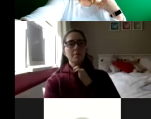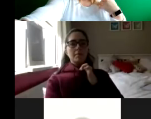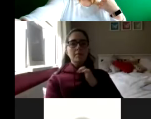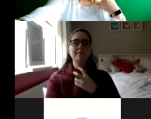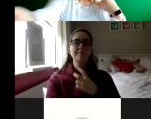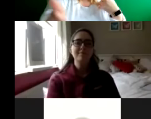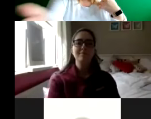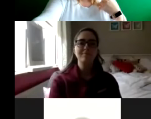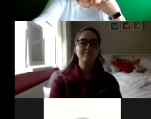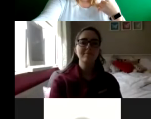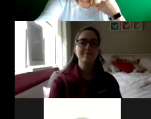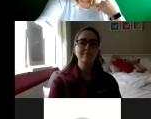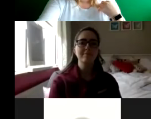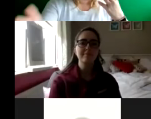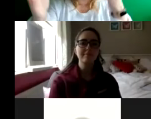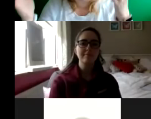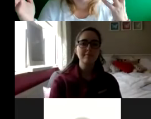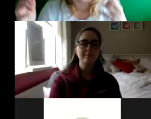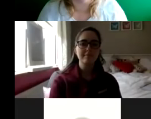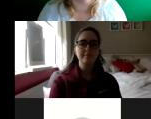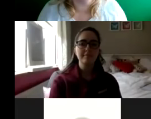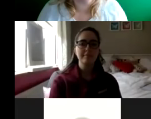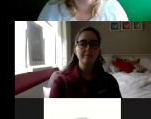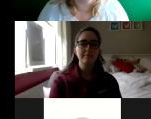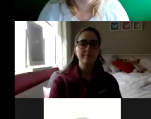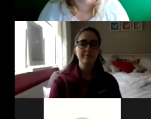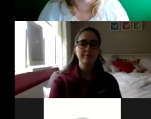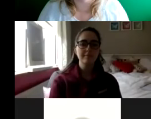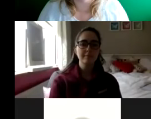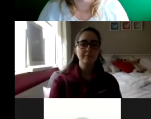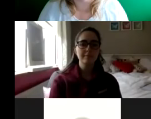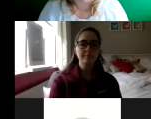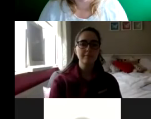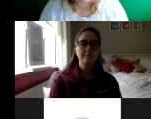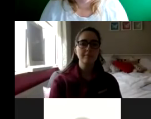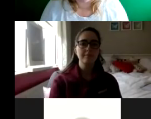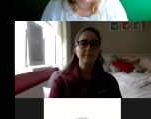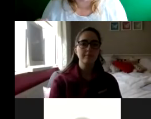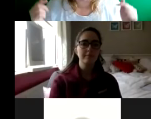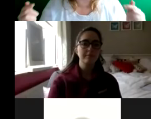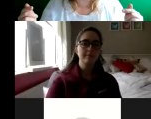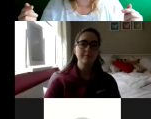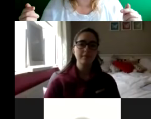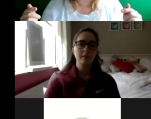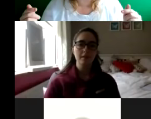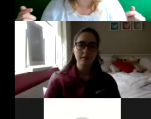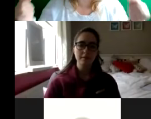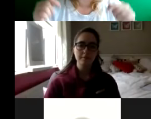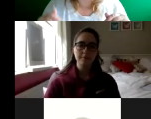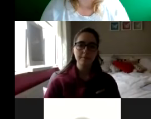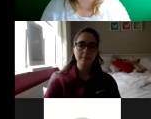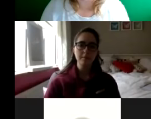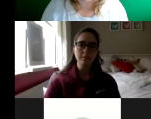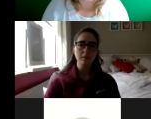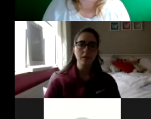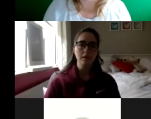is behind you, but you don't know that they're behind you, all of that stuff. So intersubjectivity sort of builds on that and is